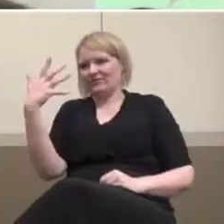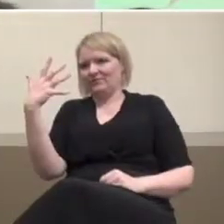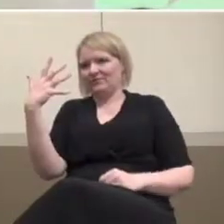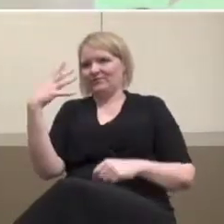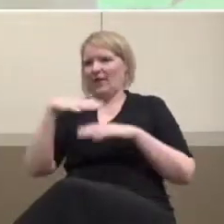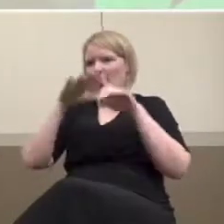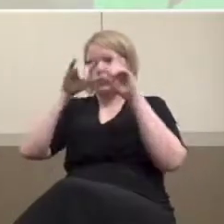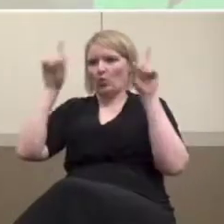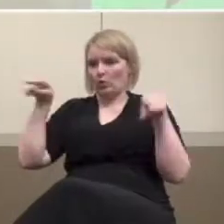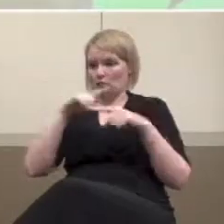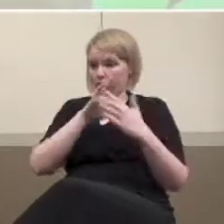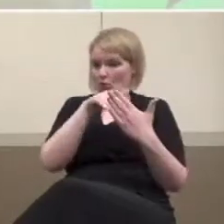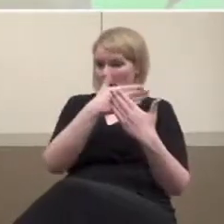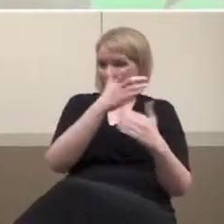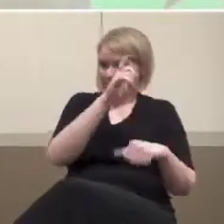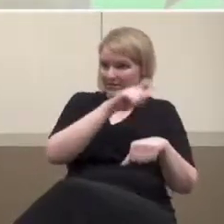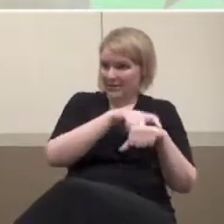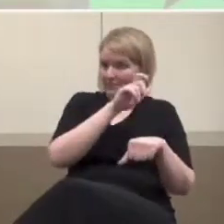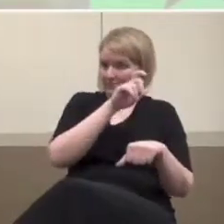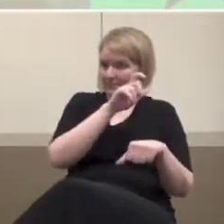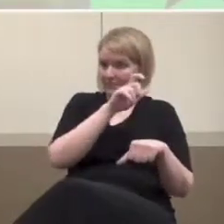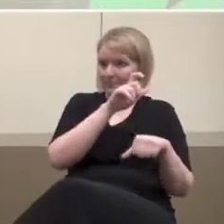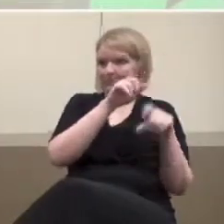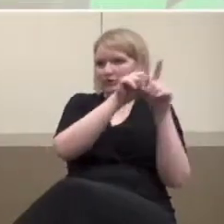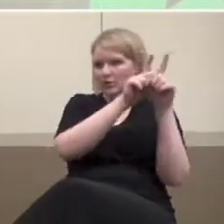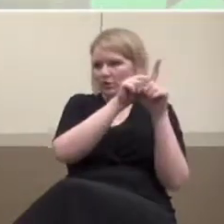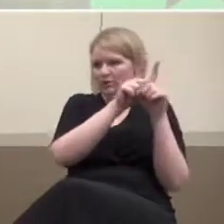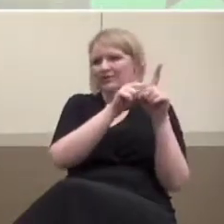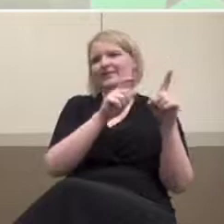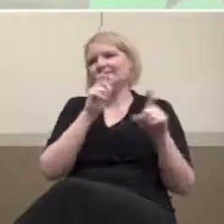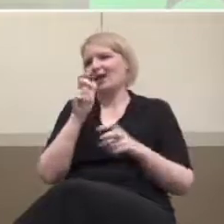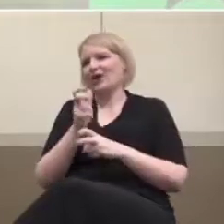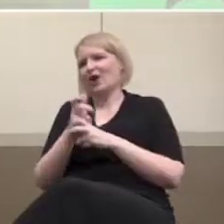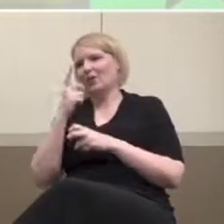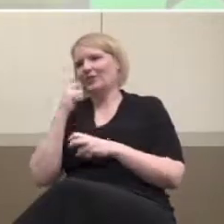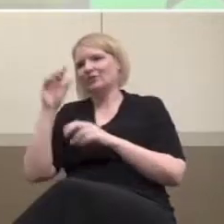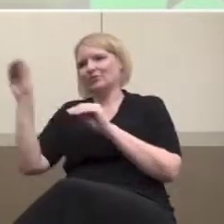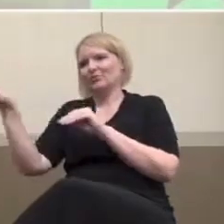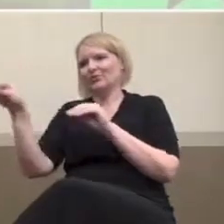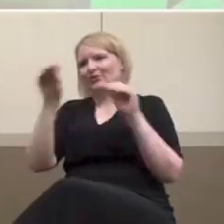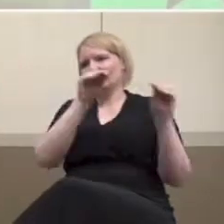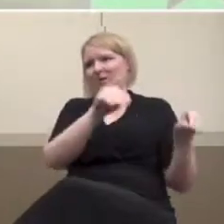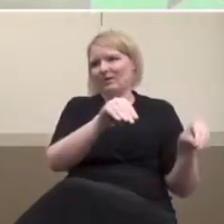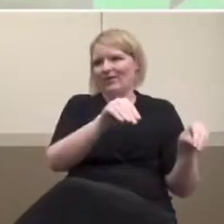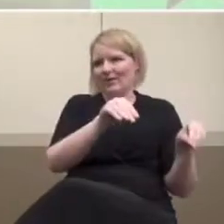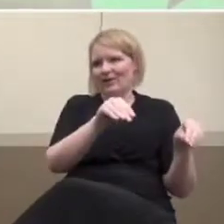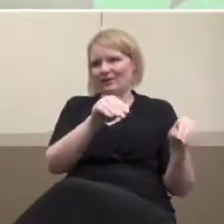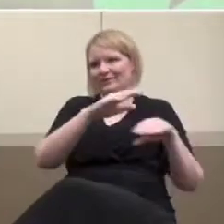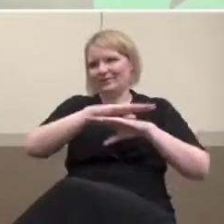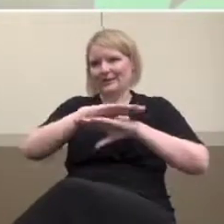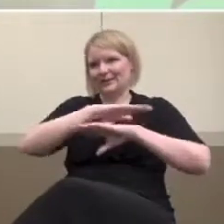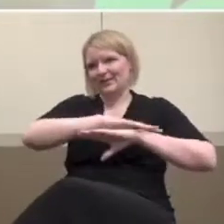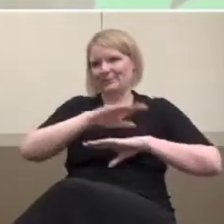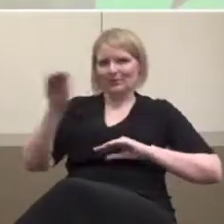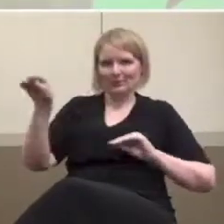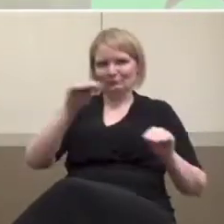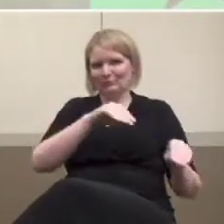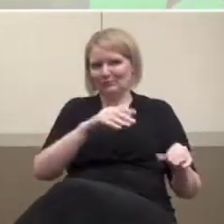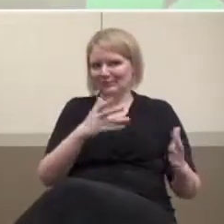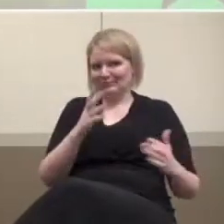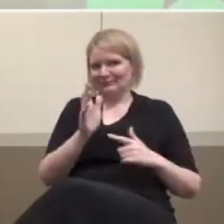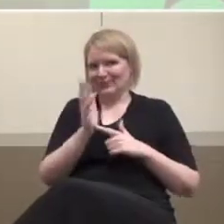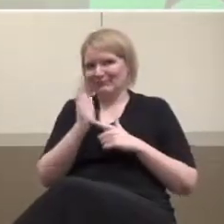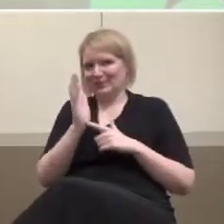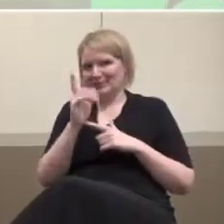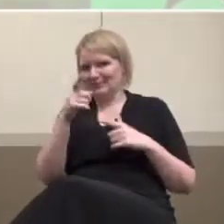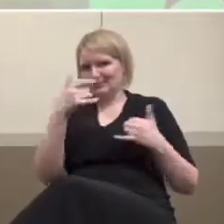arrive to class on time? Which isn't that hard because they're just coming from that table to this table, but sometimes it's like 5 minutes and they're